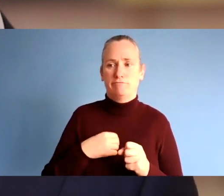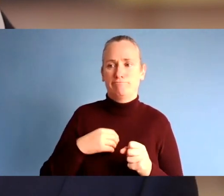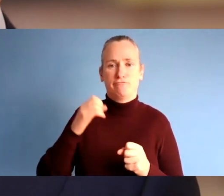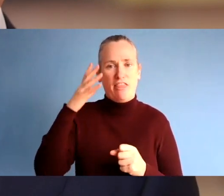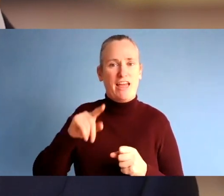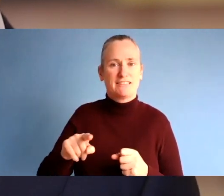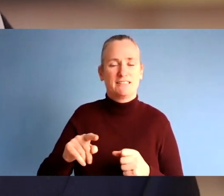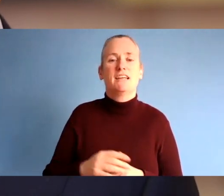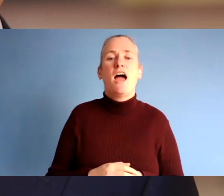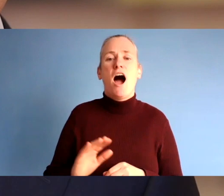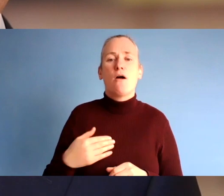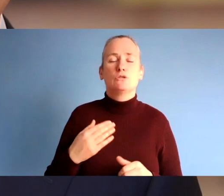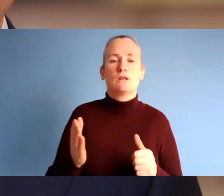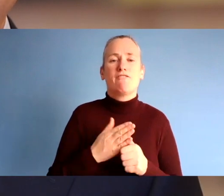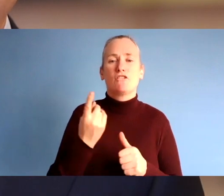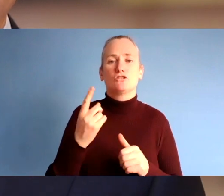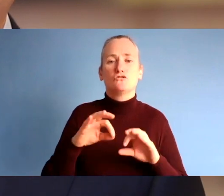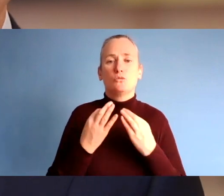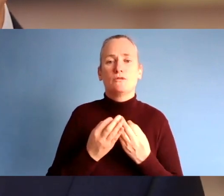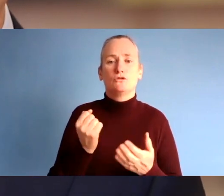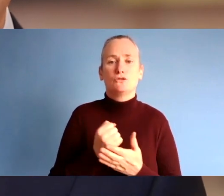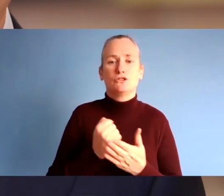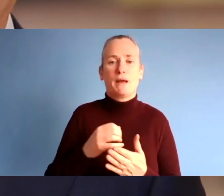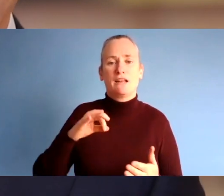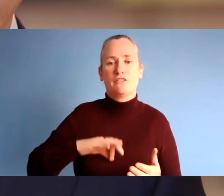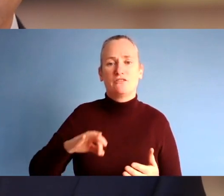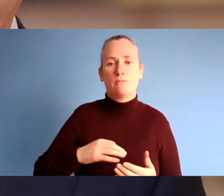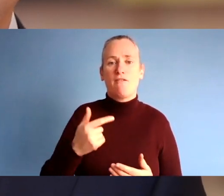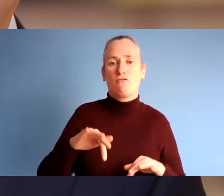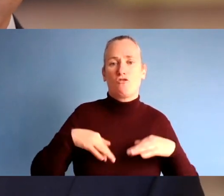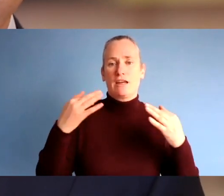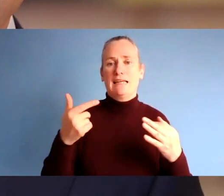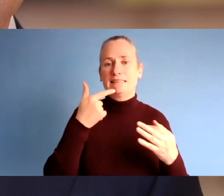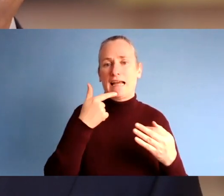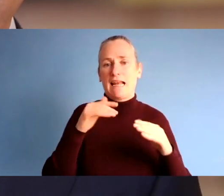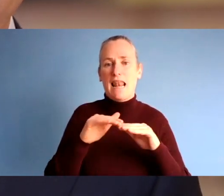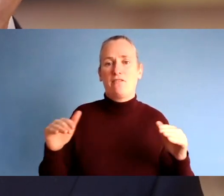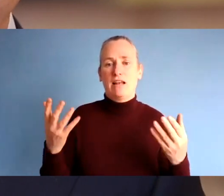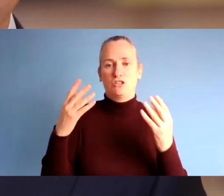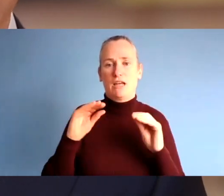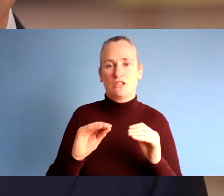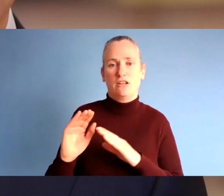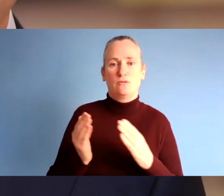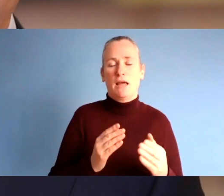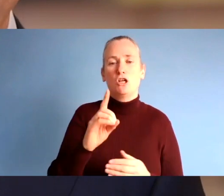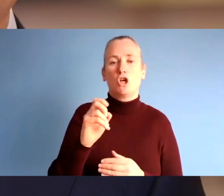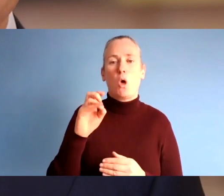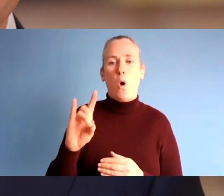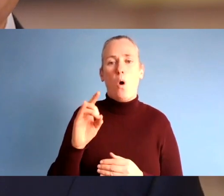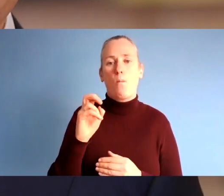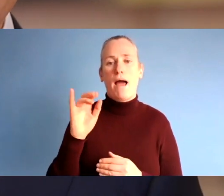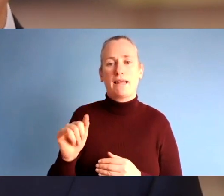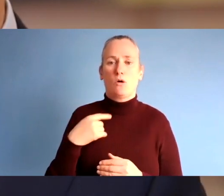was among the first wave of students to benefit from the free second level education introduced by Donogh O'Malley, one of my political